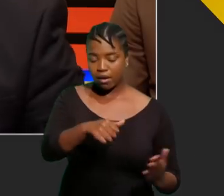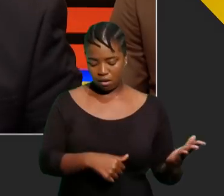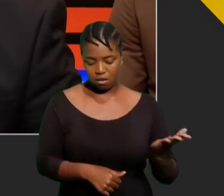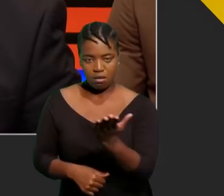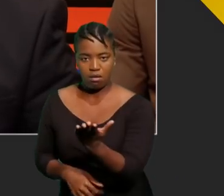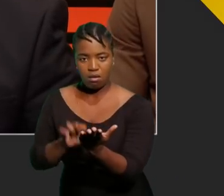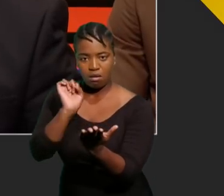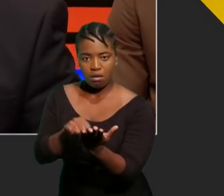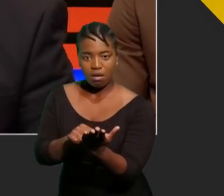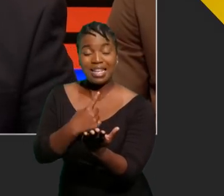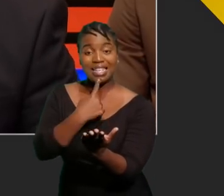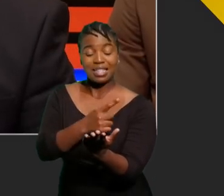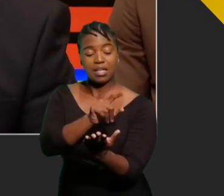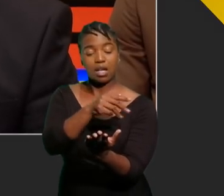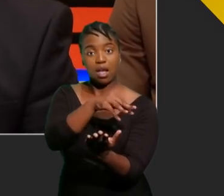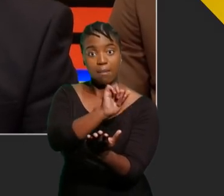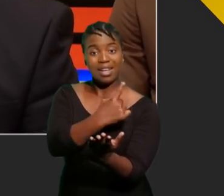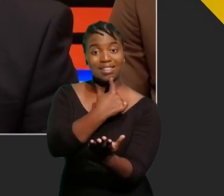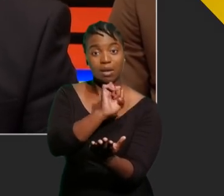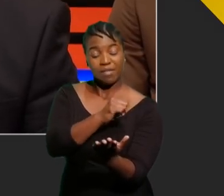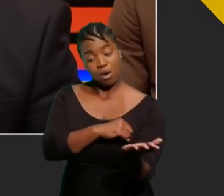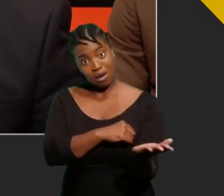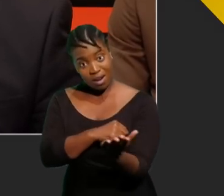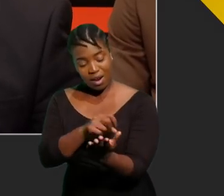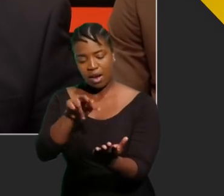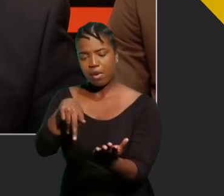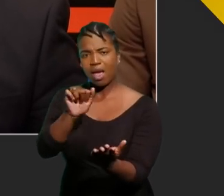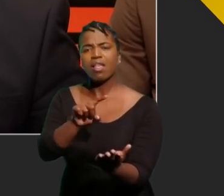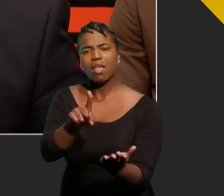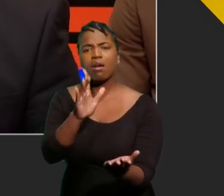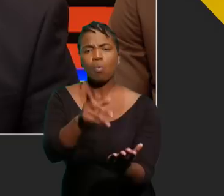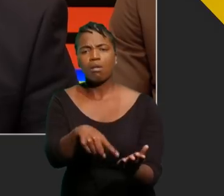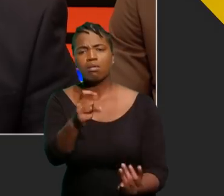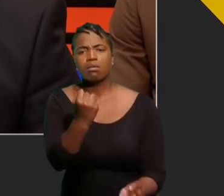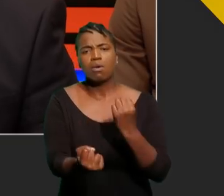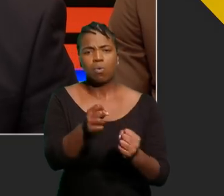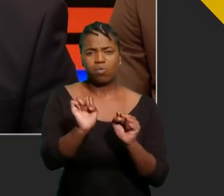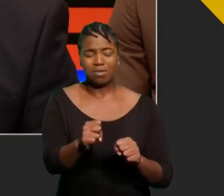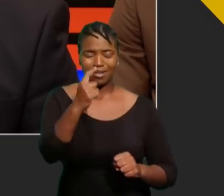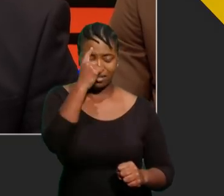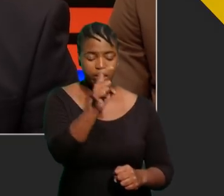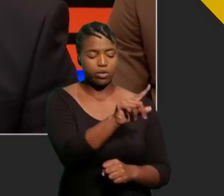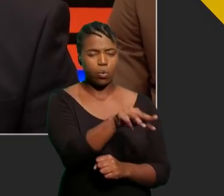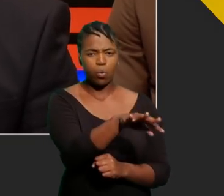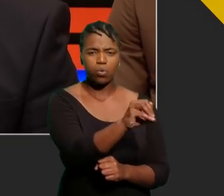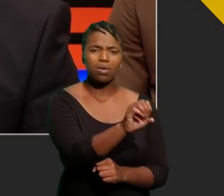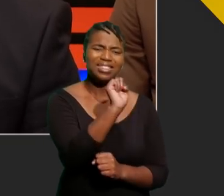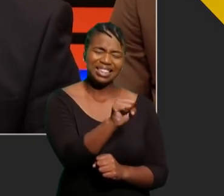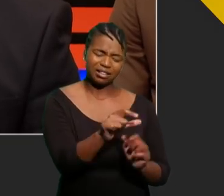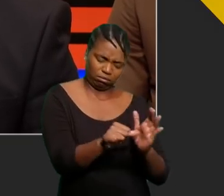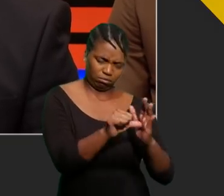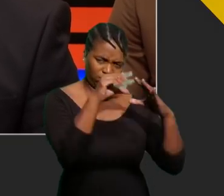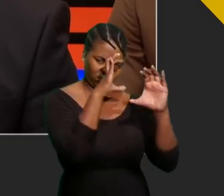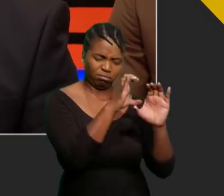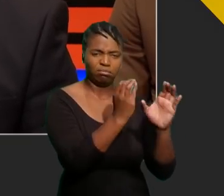and Temba mentioned earlier the new appointment for the Director of Public Prosecutions. I think the Zondo Commission at the moment is the main focus,